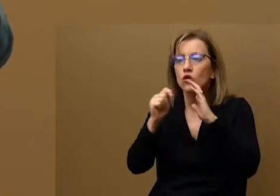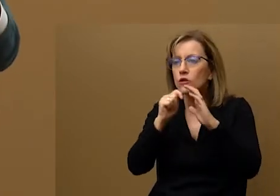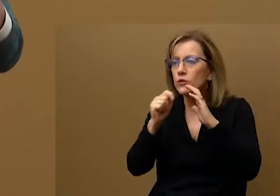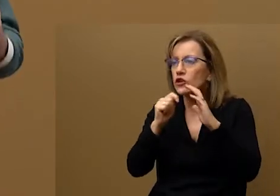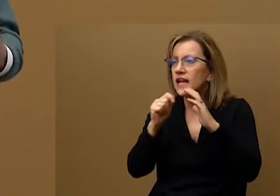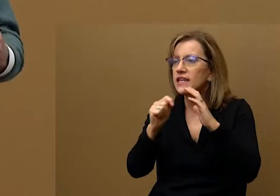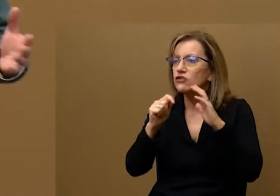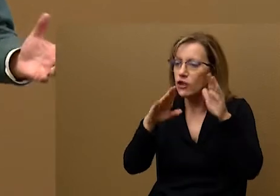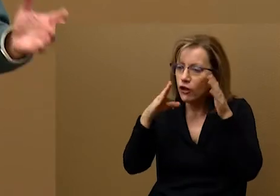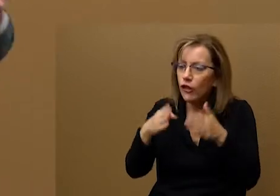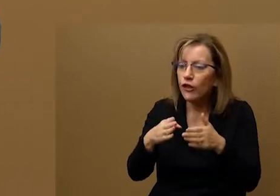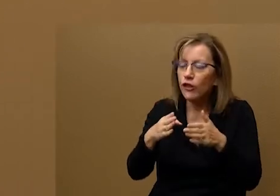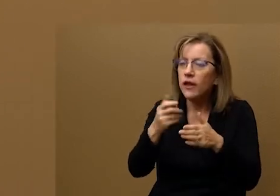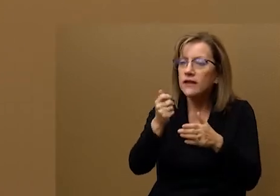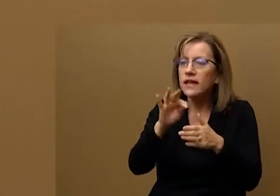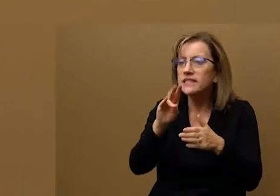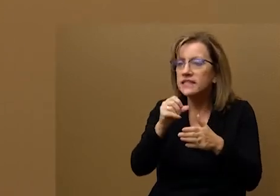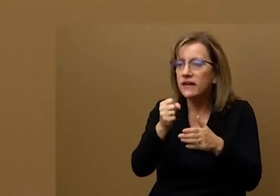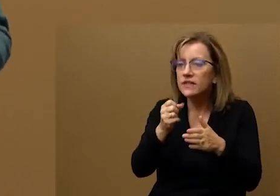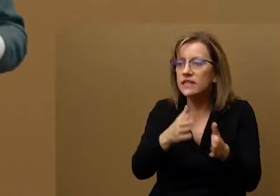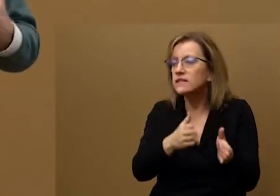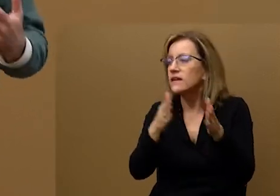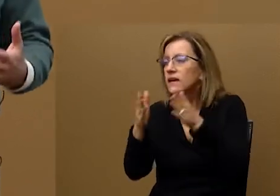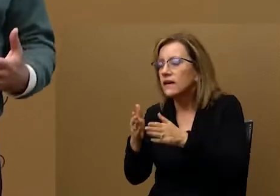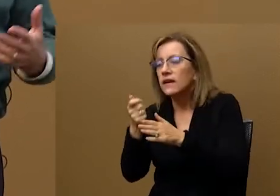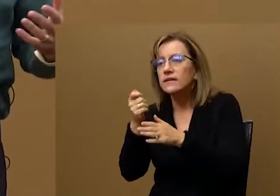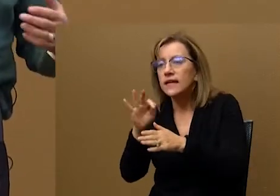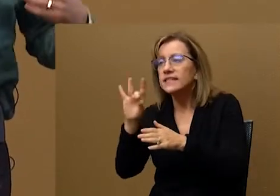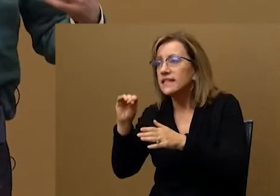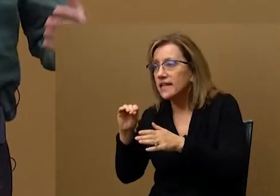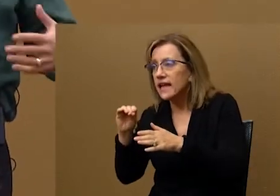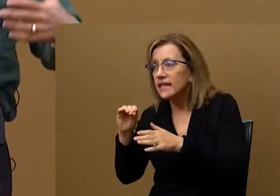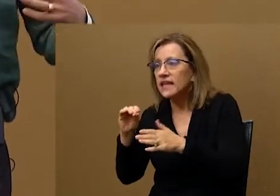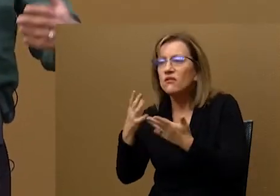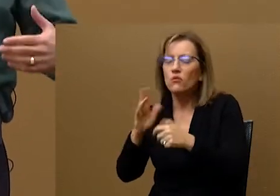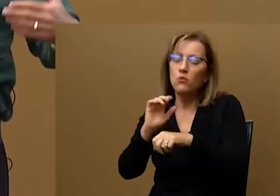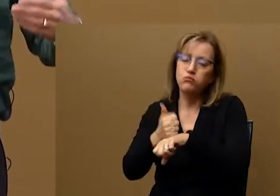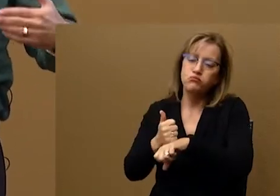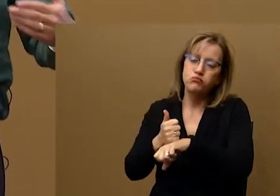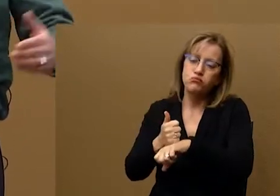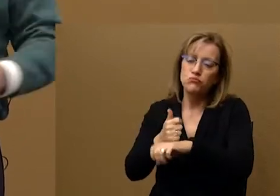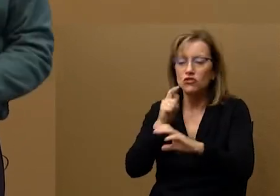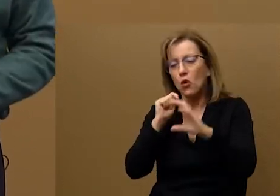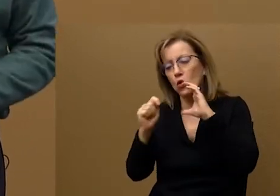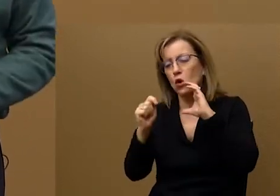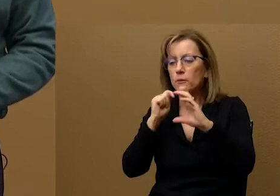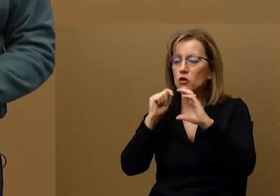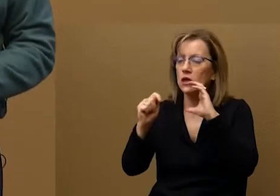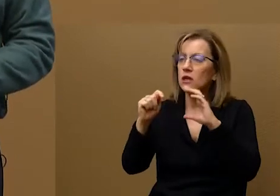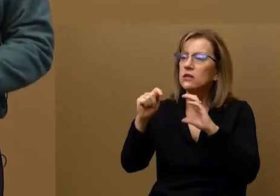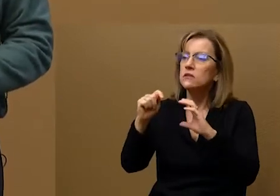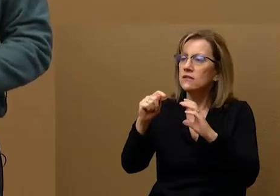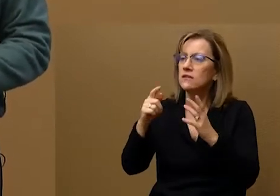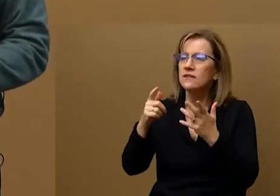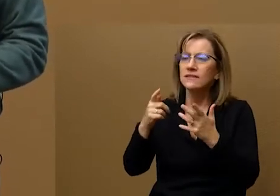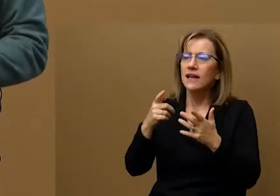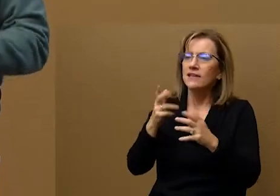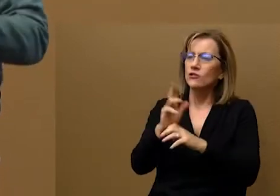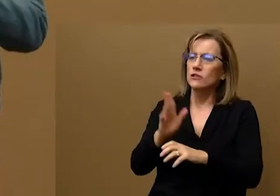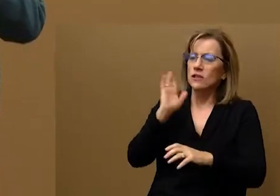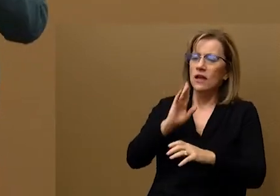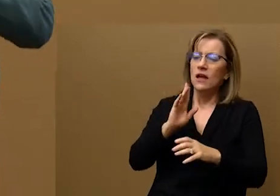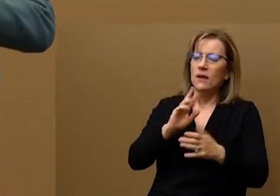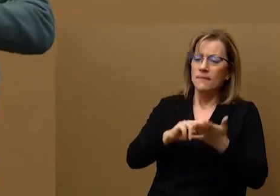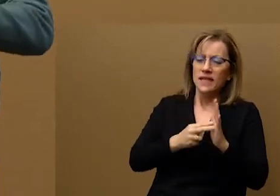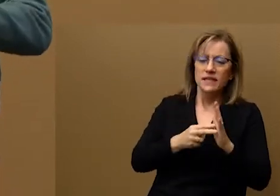of the 1970s, it came back. By 1980, total communication was pretty well established. At that time, that usually